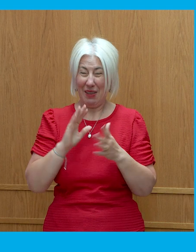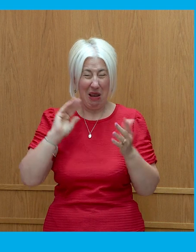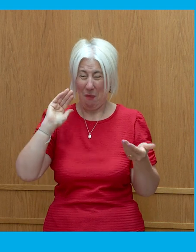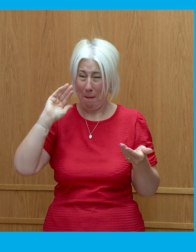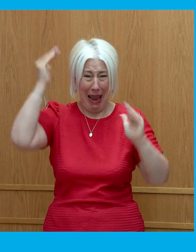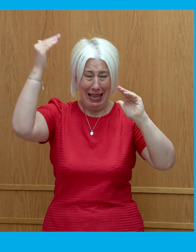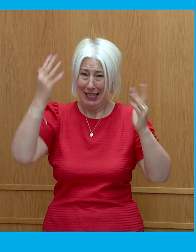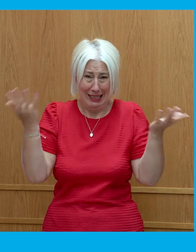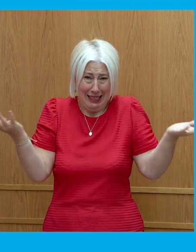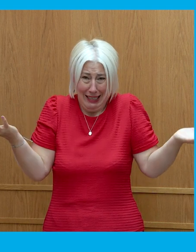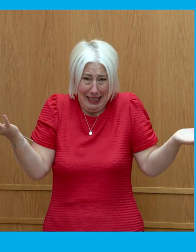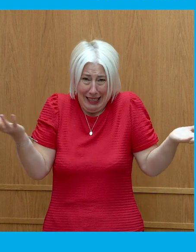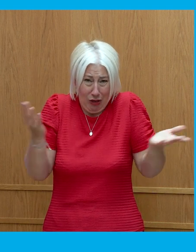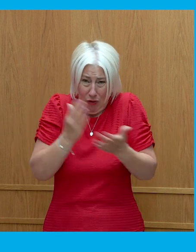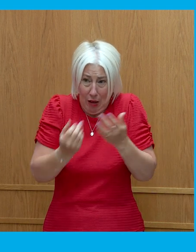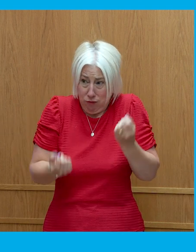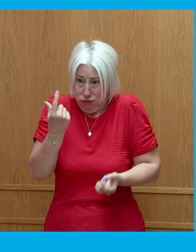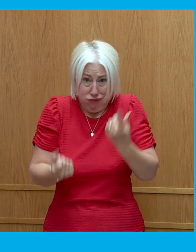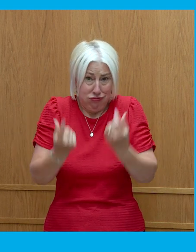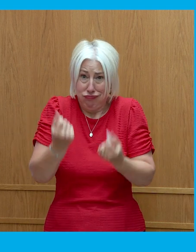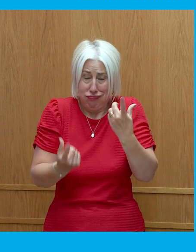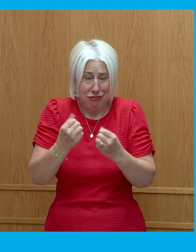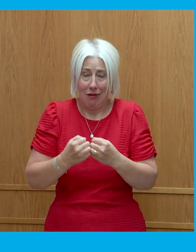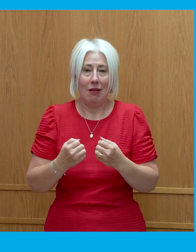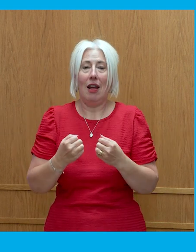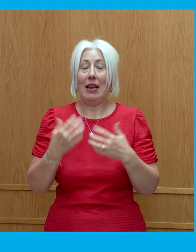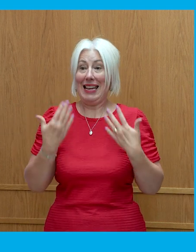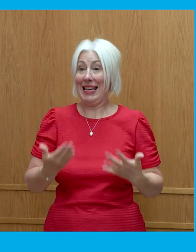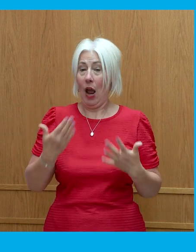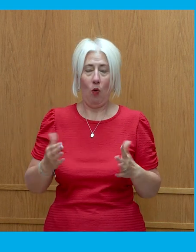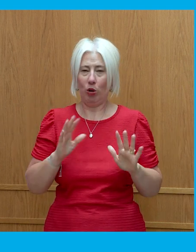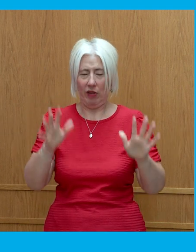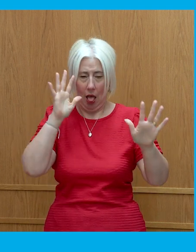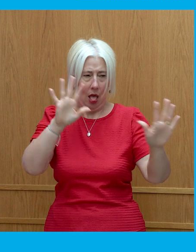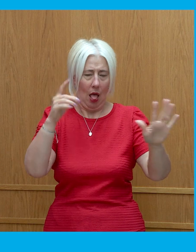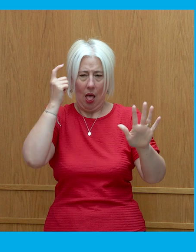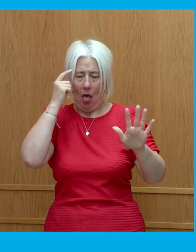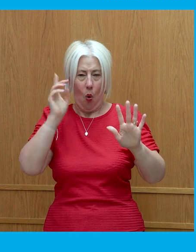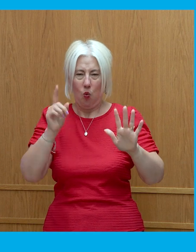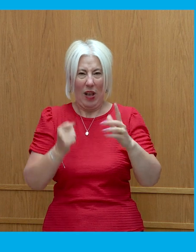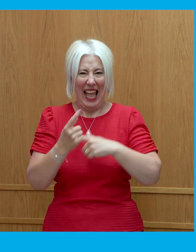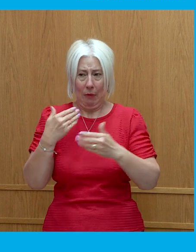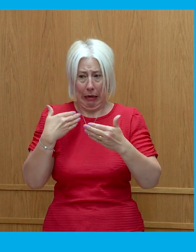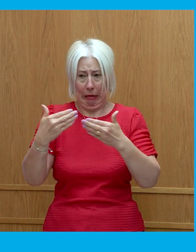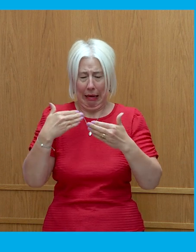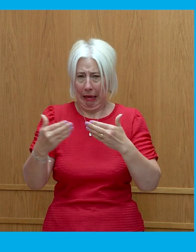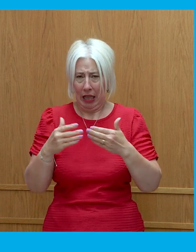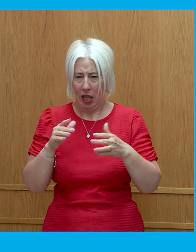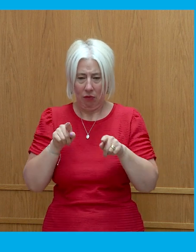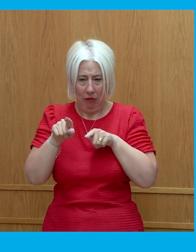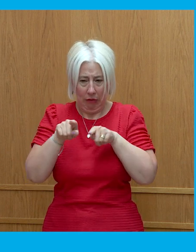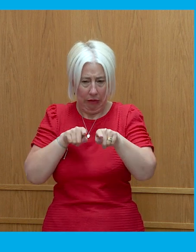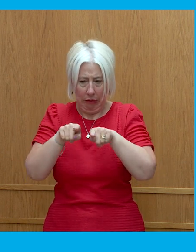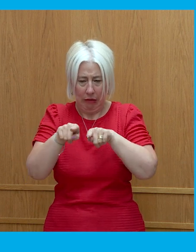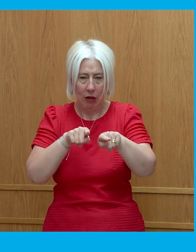insanely eventful. And I think we're at this stage now where we're just trying to make sense of where the race is at, Is